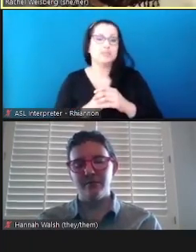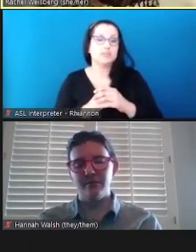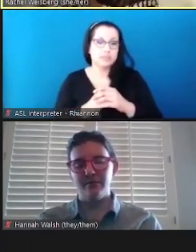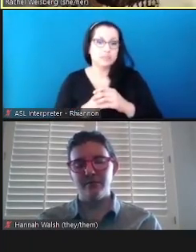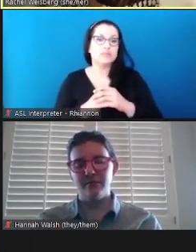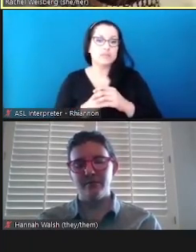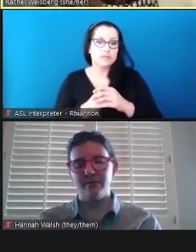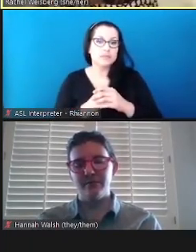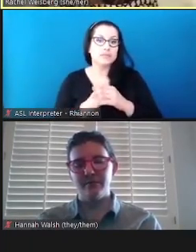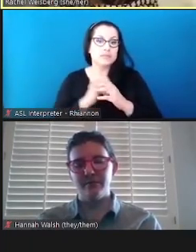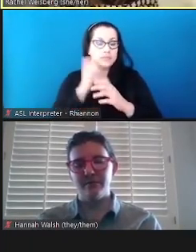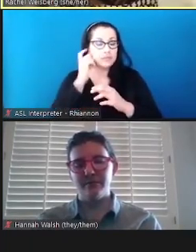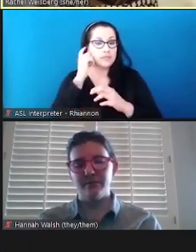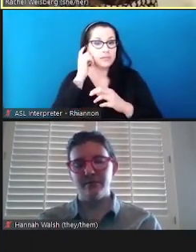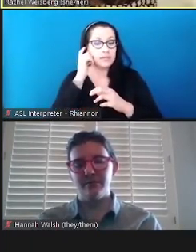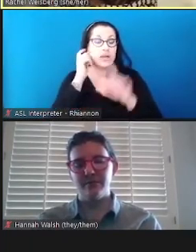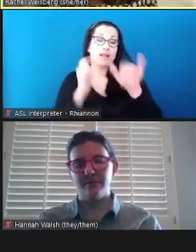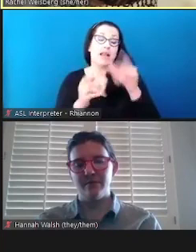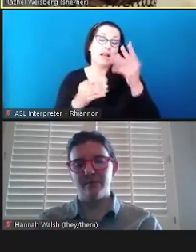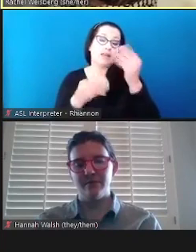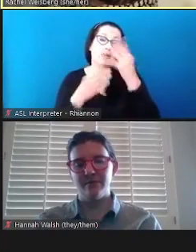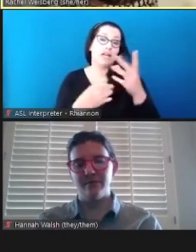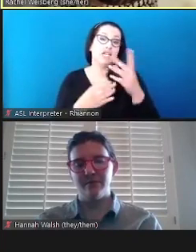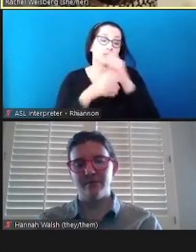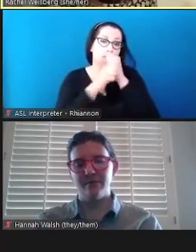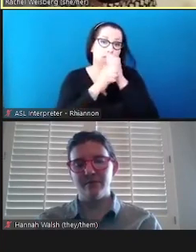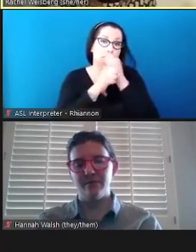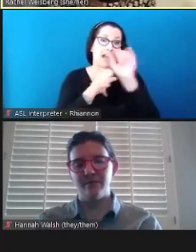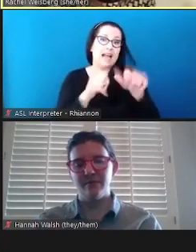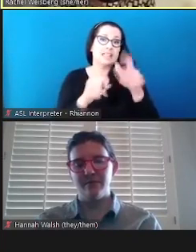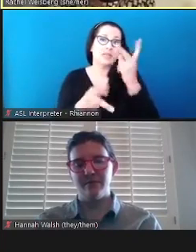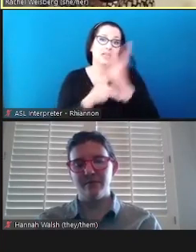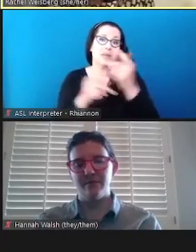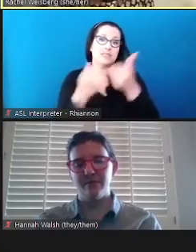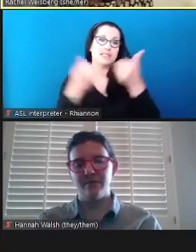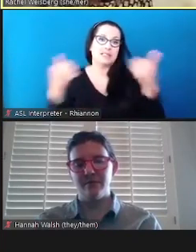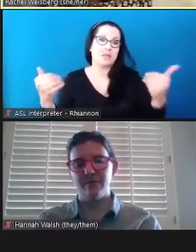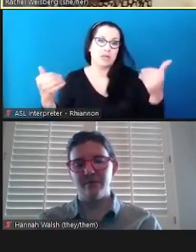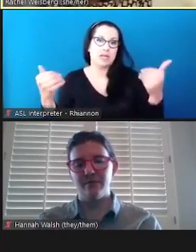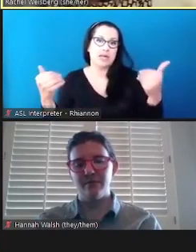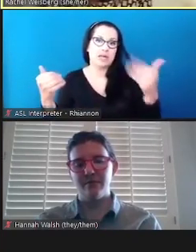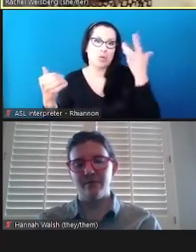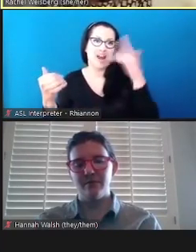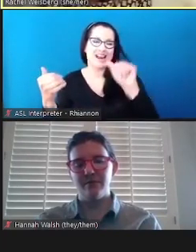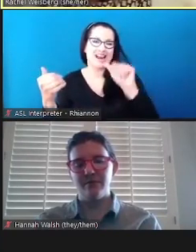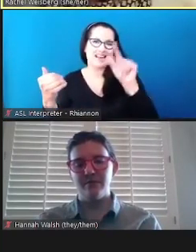that information is confidential and has to be kept separately under the ADA.